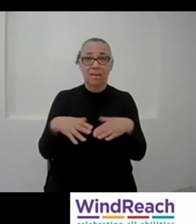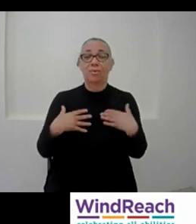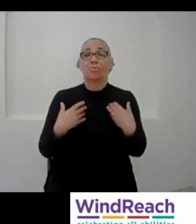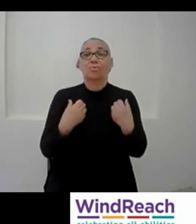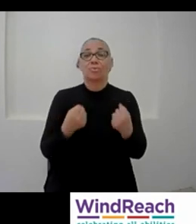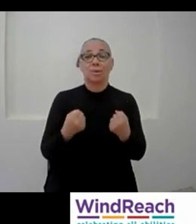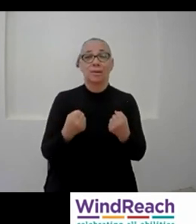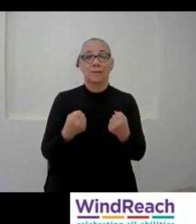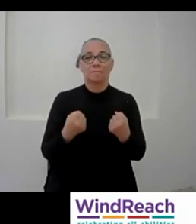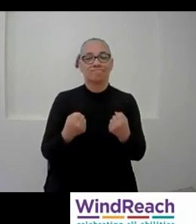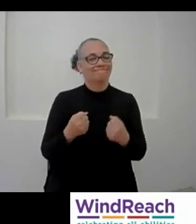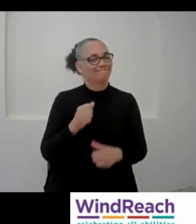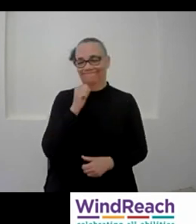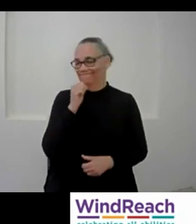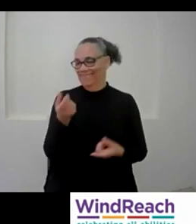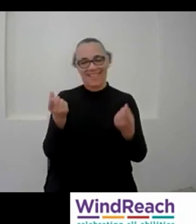and of course that didn't quite happen.